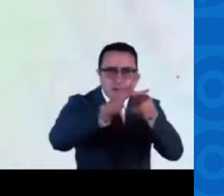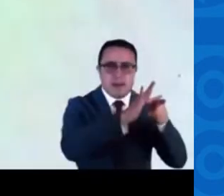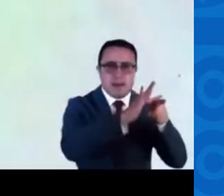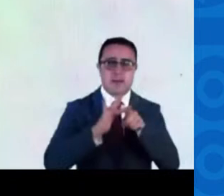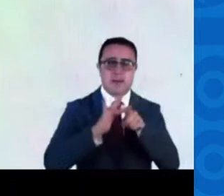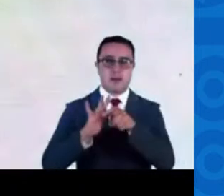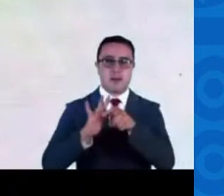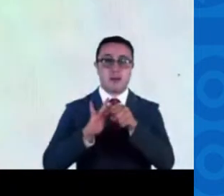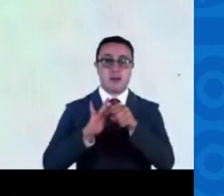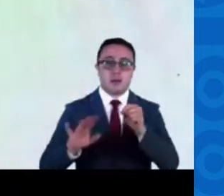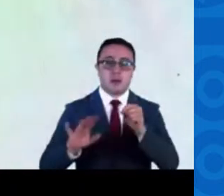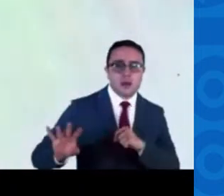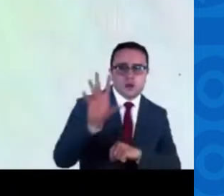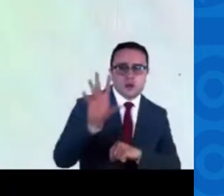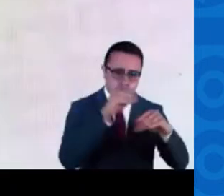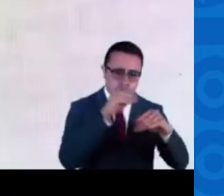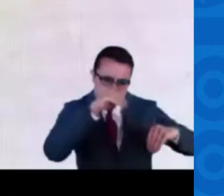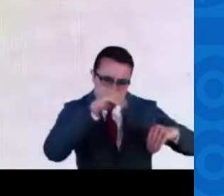are all striving